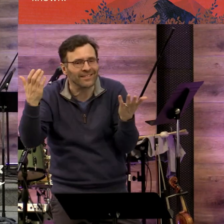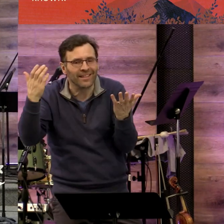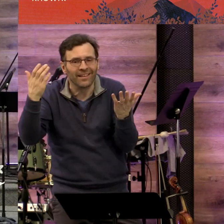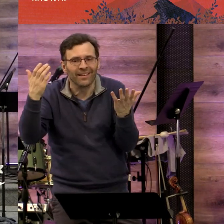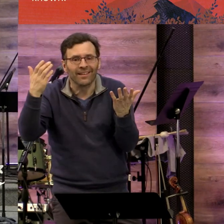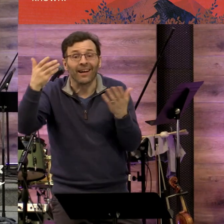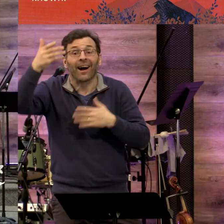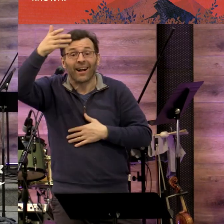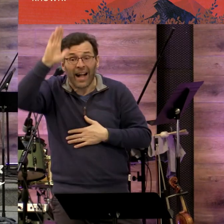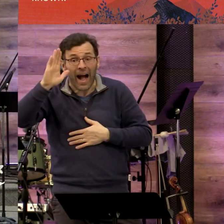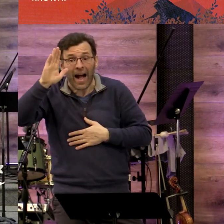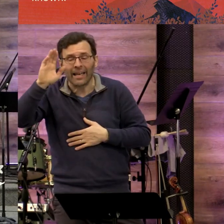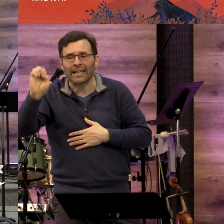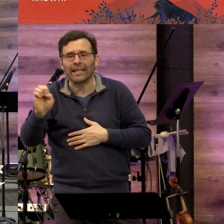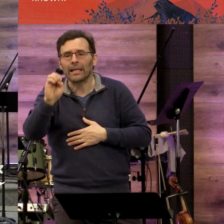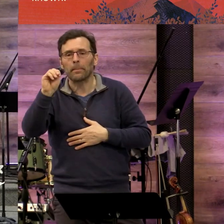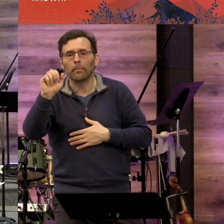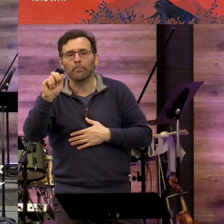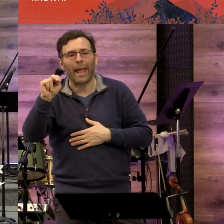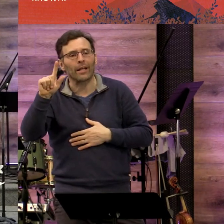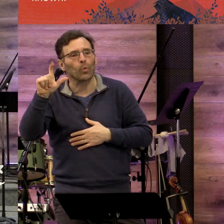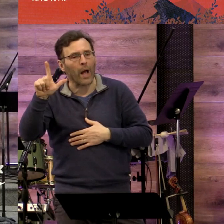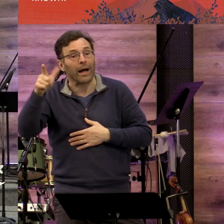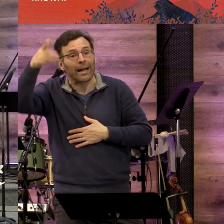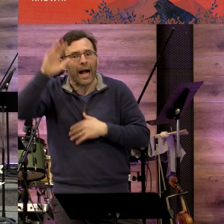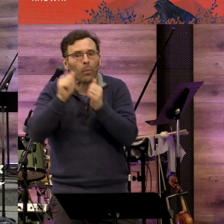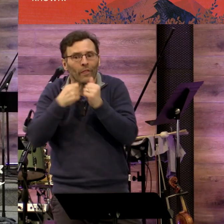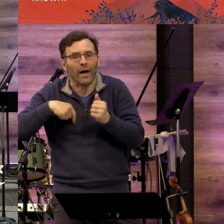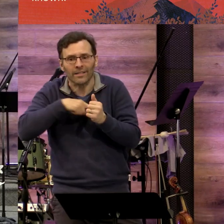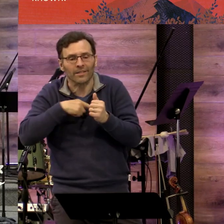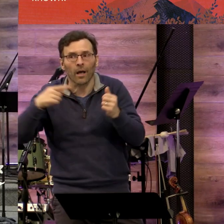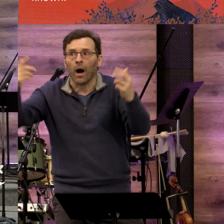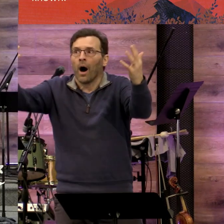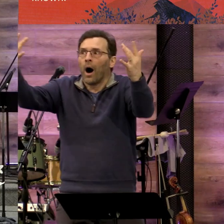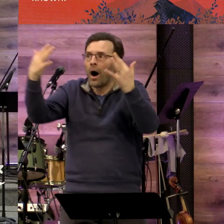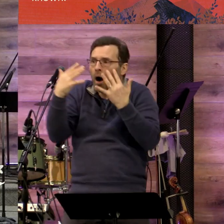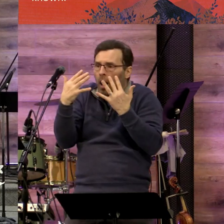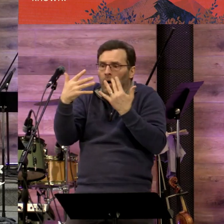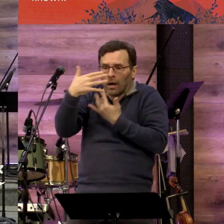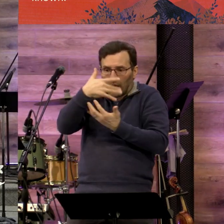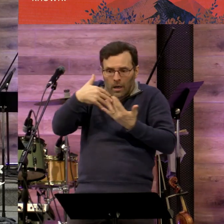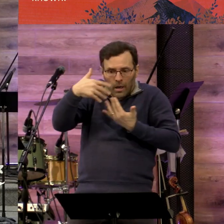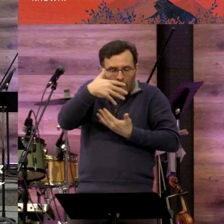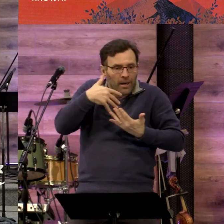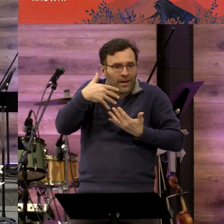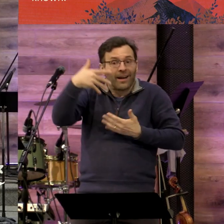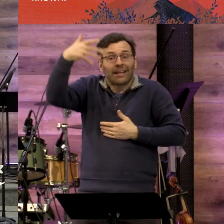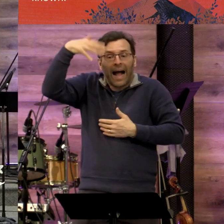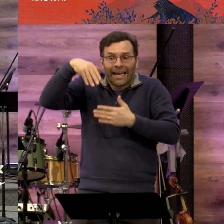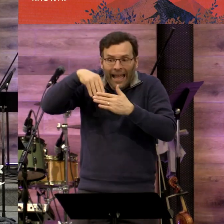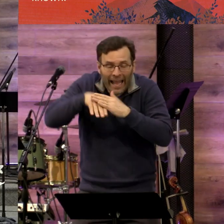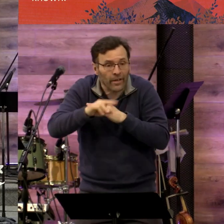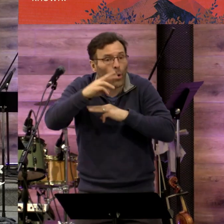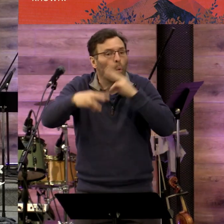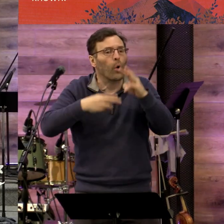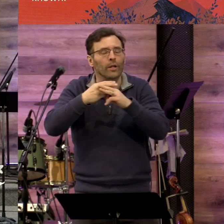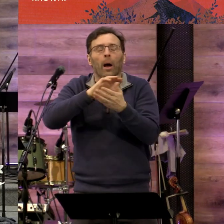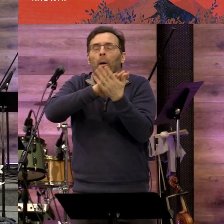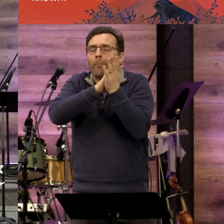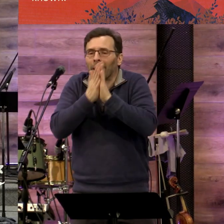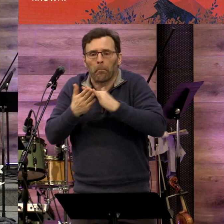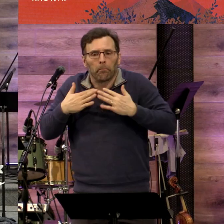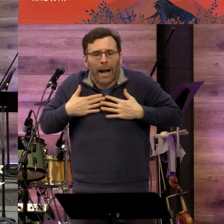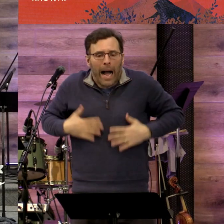God, Emmanuel, drawing near to us. God entering our world, taking on a human body.